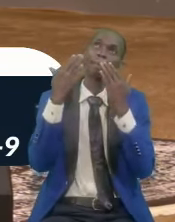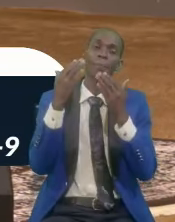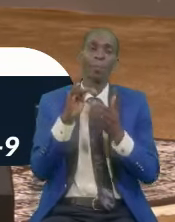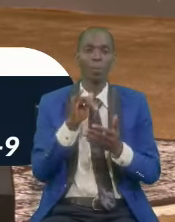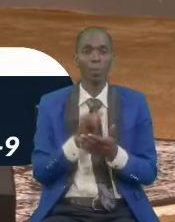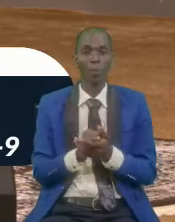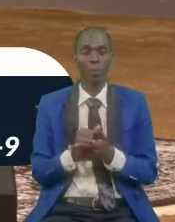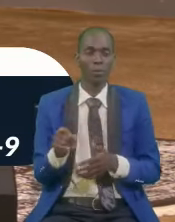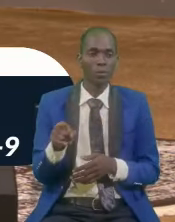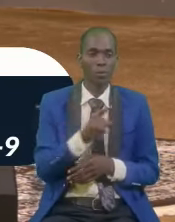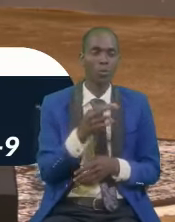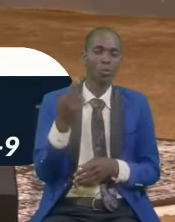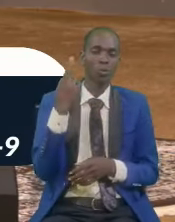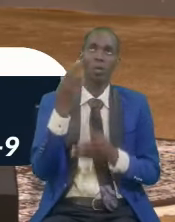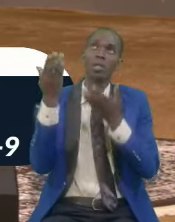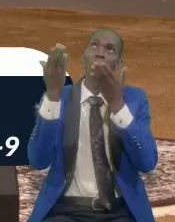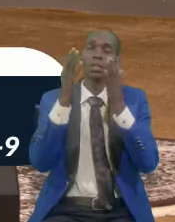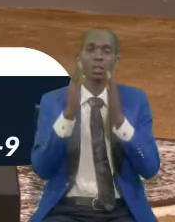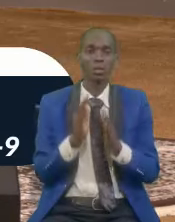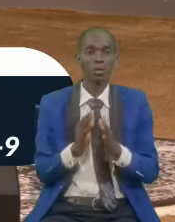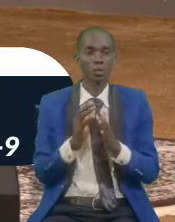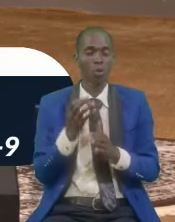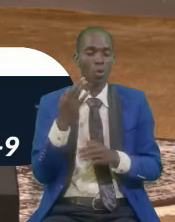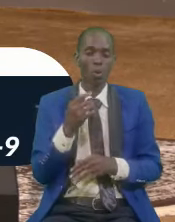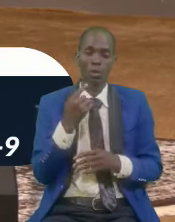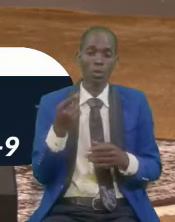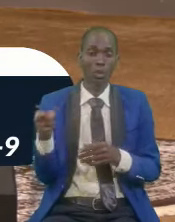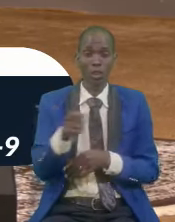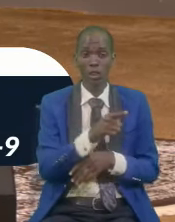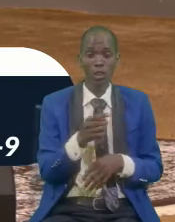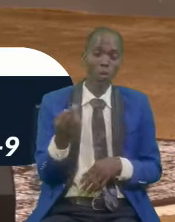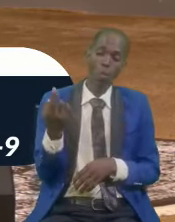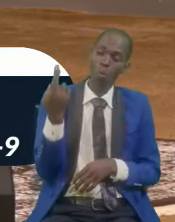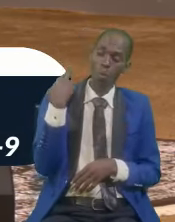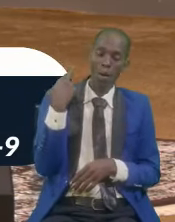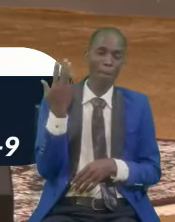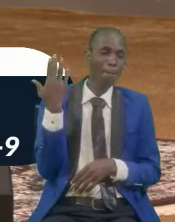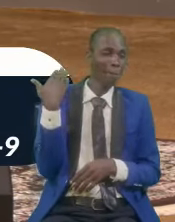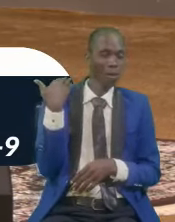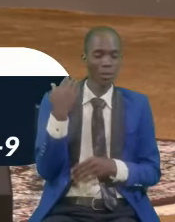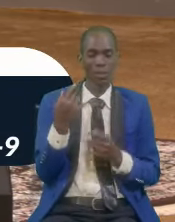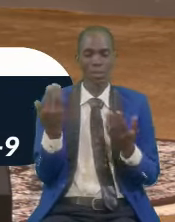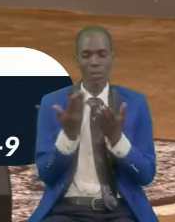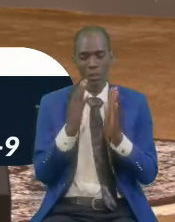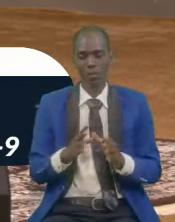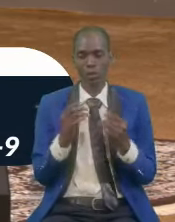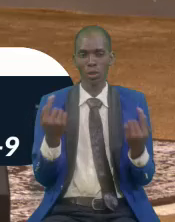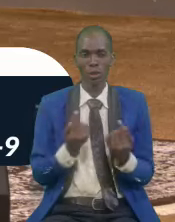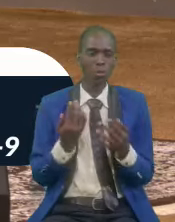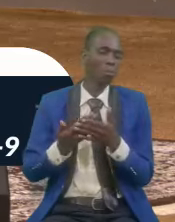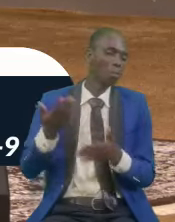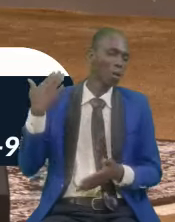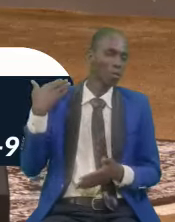ye were servants of sin. Past tense, ye were no more. Ye were the servants of